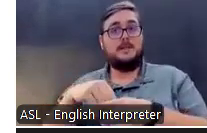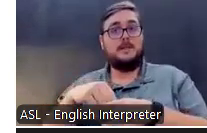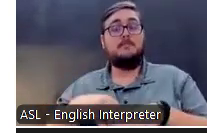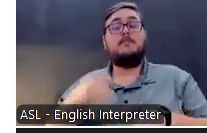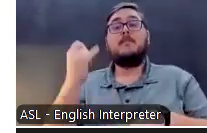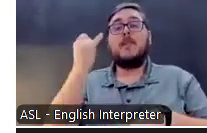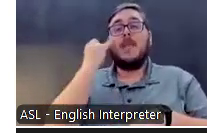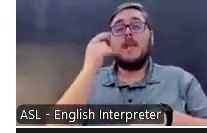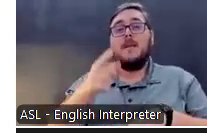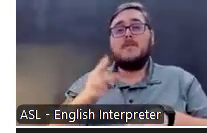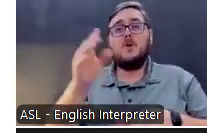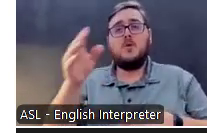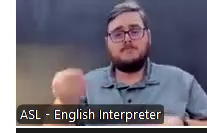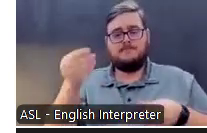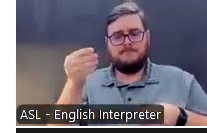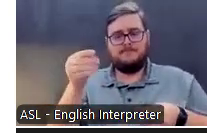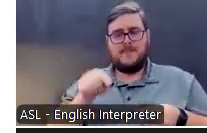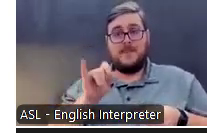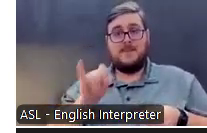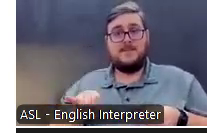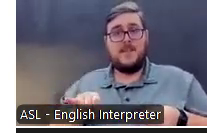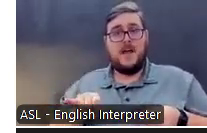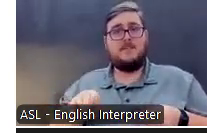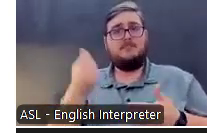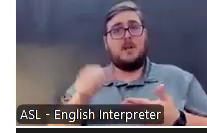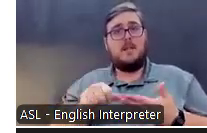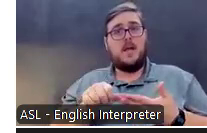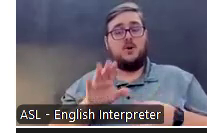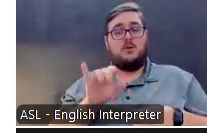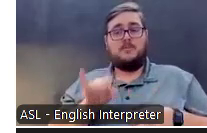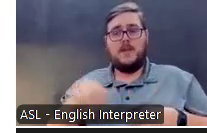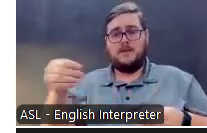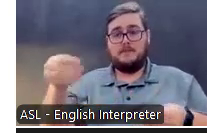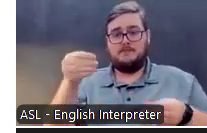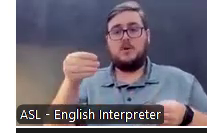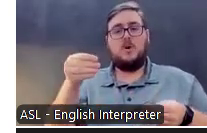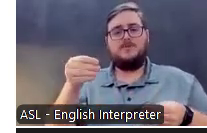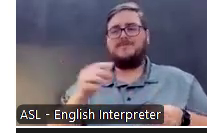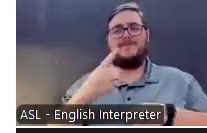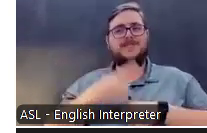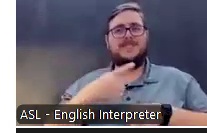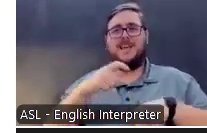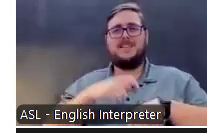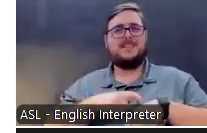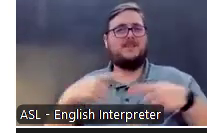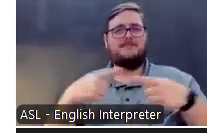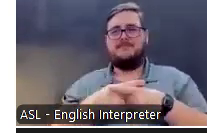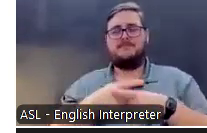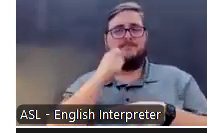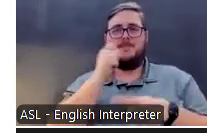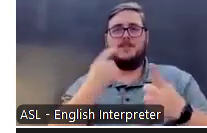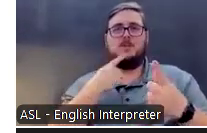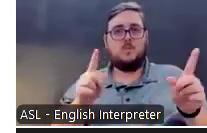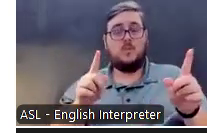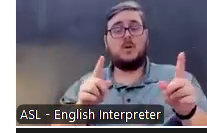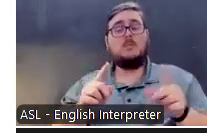date and time of the meeting isn't going to work for you, it's okay to let the school district know that, and then work with the school district to find a date and time that will